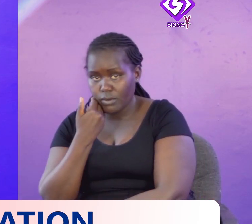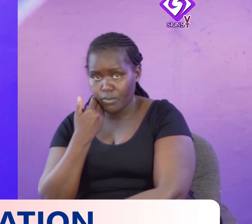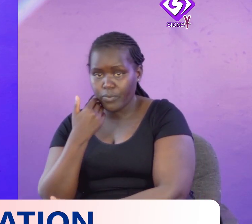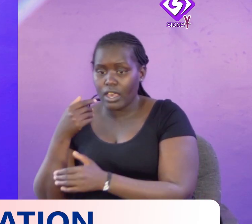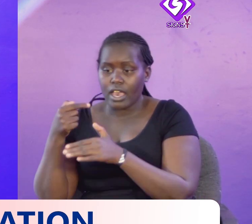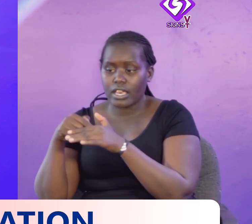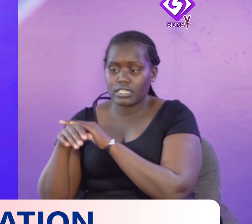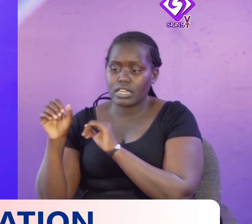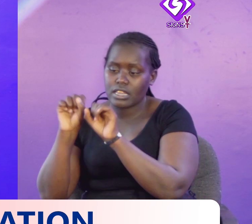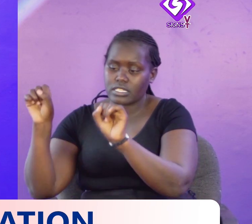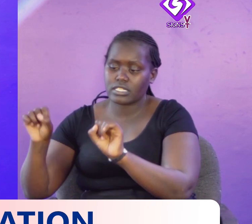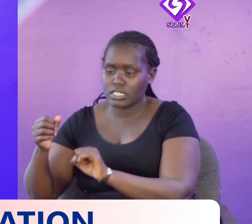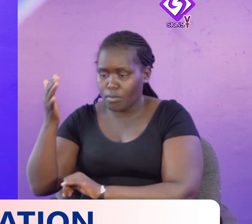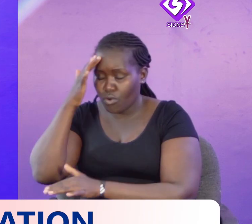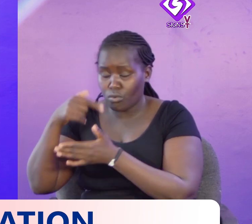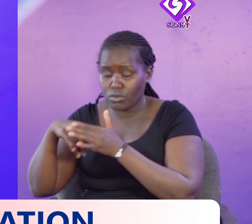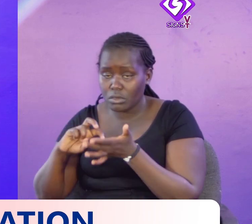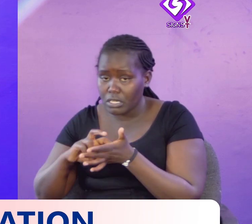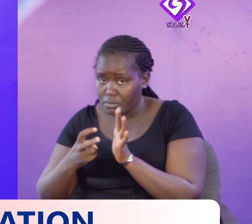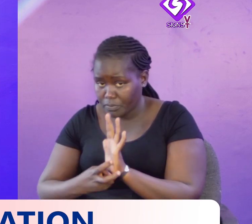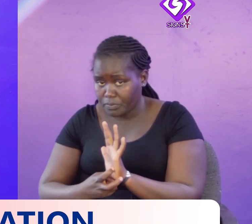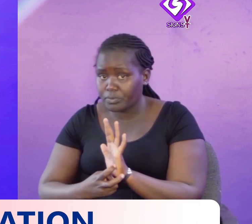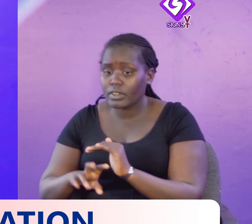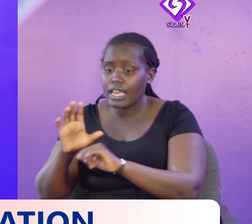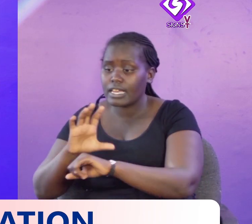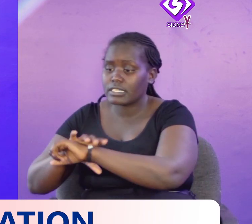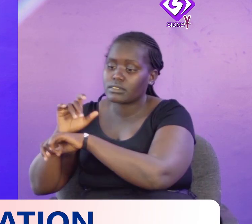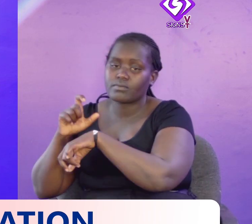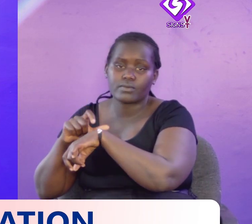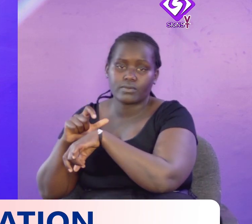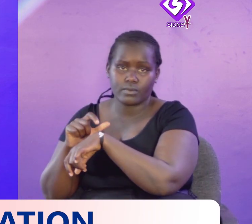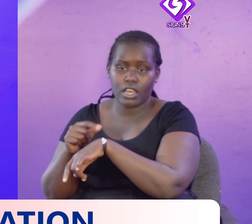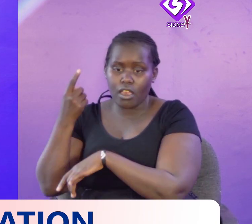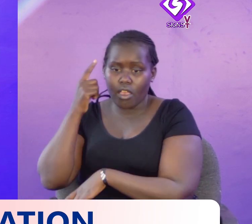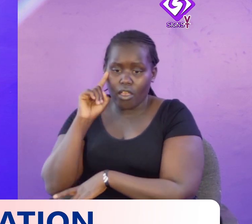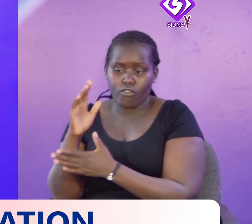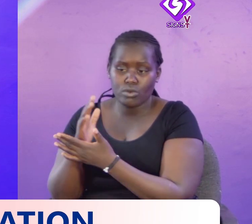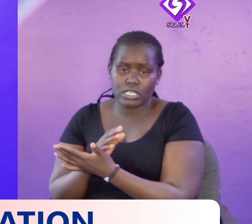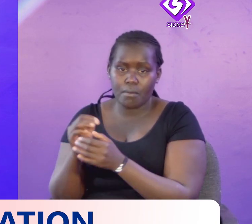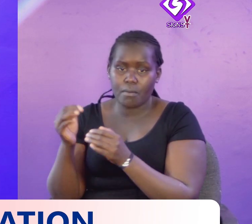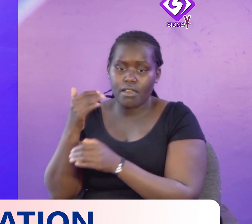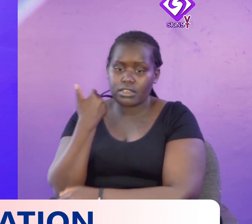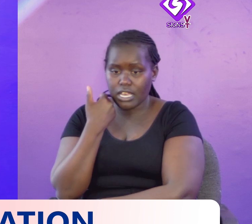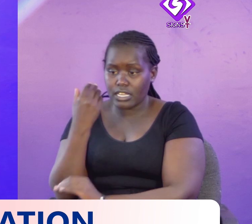system. You get what I mean? Yes. It takes time for some sicknesses to